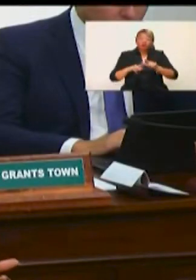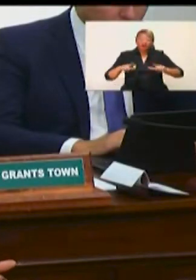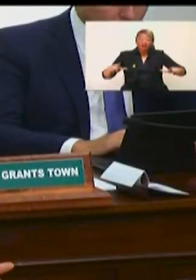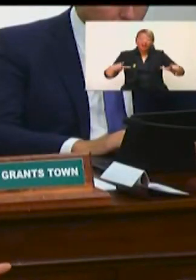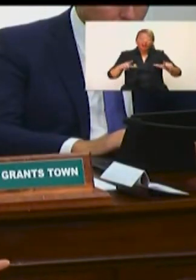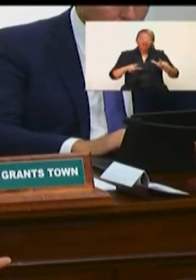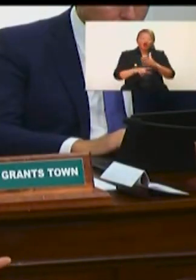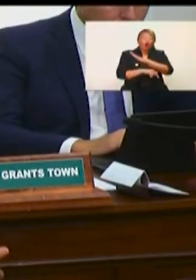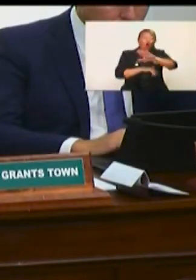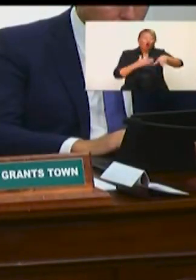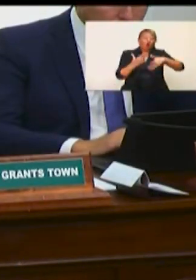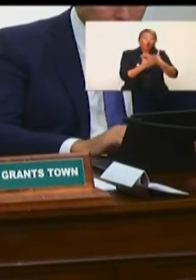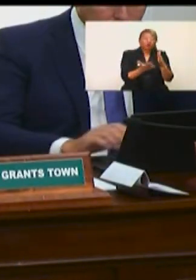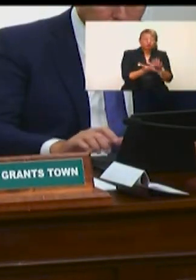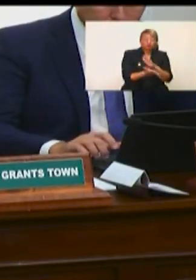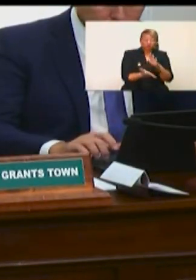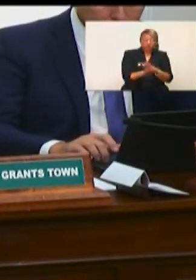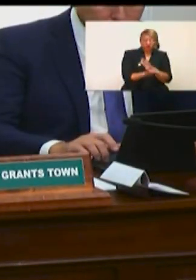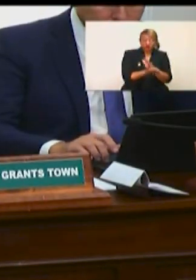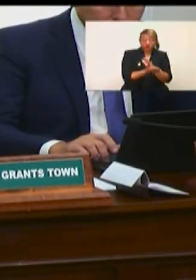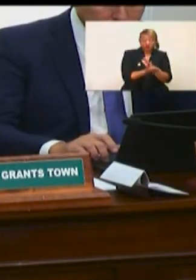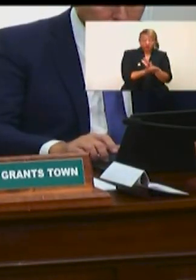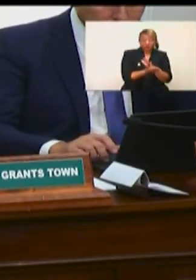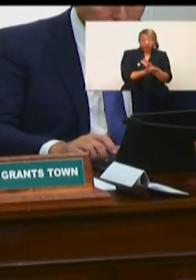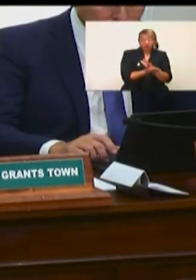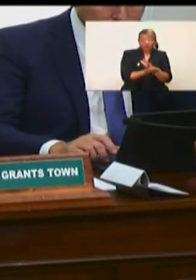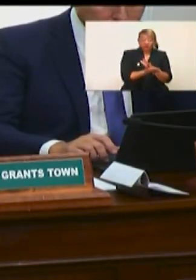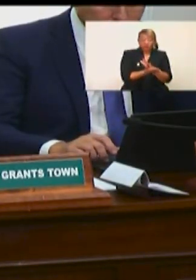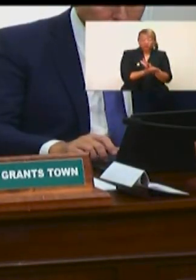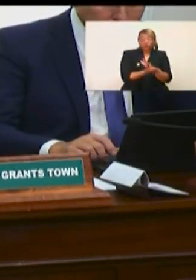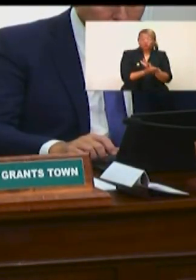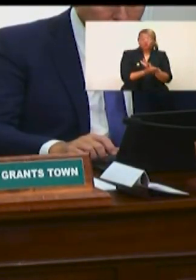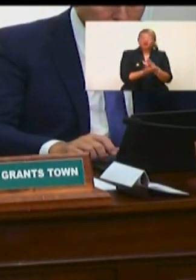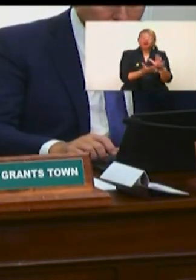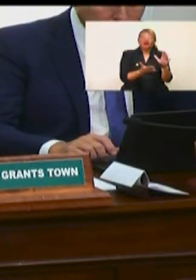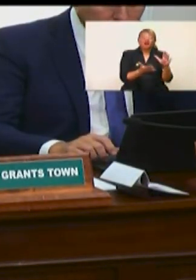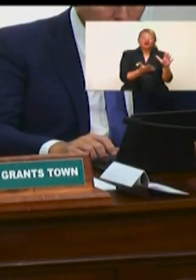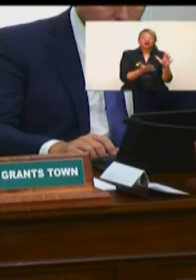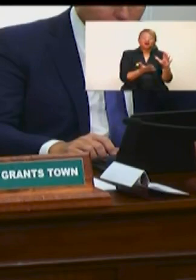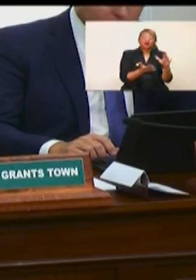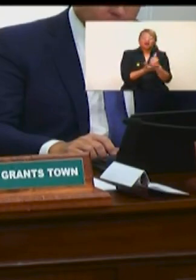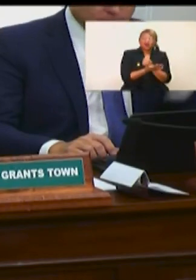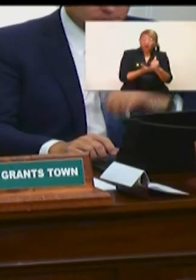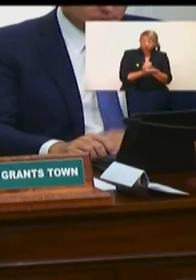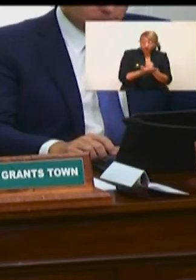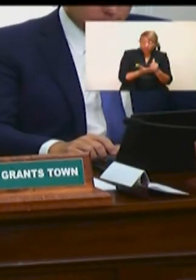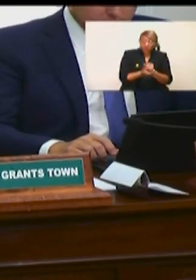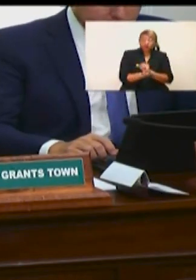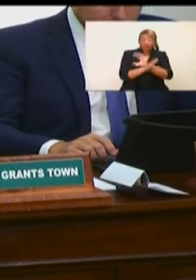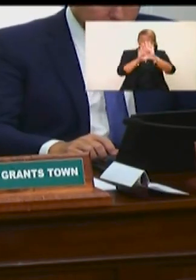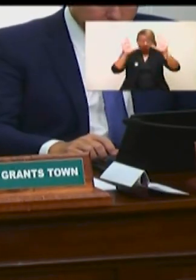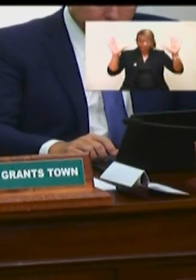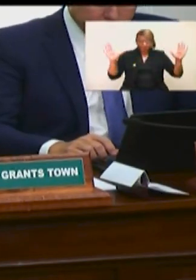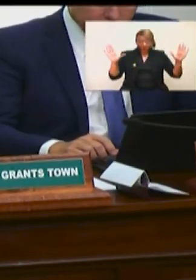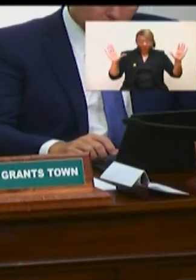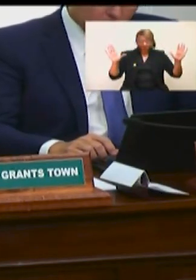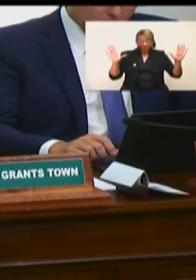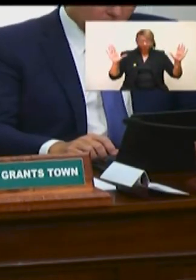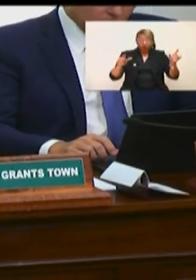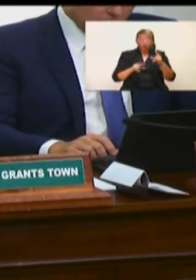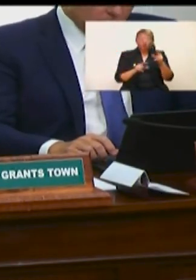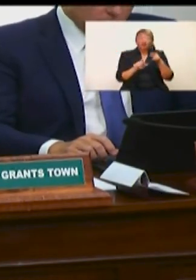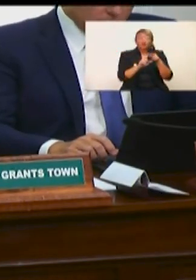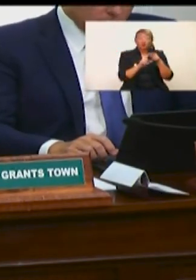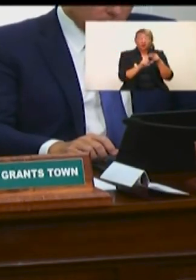those documents. We are absolutely committed to accountability and transparency. So, Mr. Deputy, the only point I wanted to raise with you,